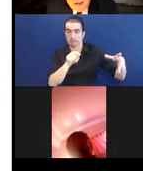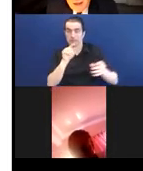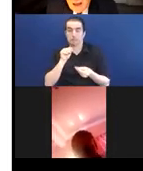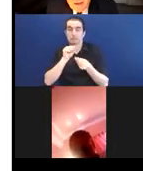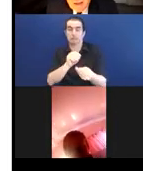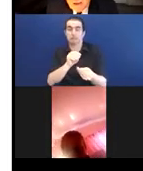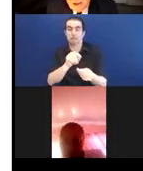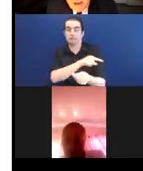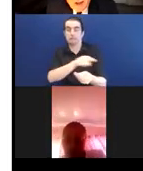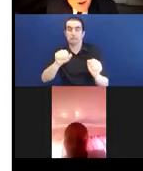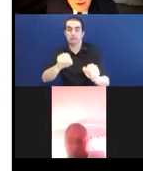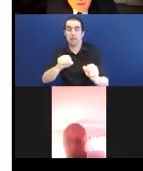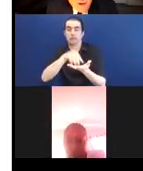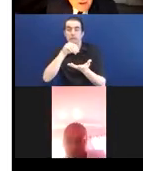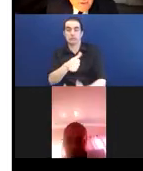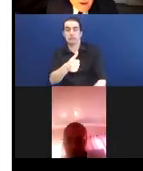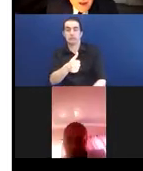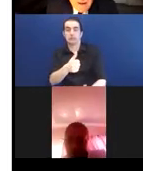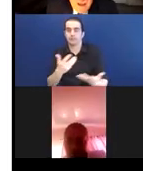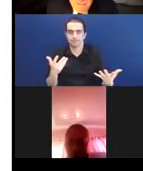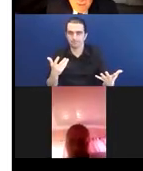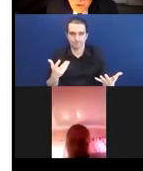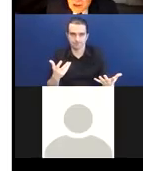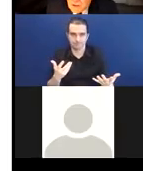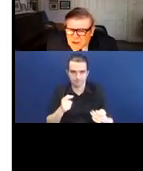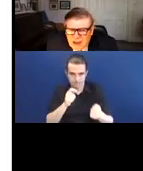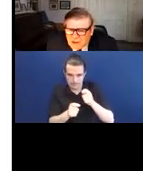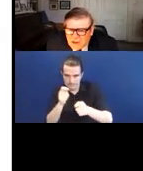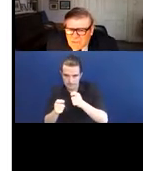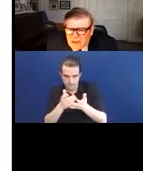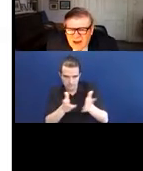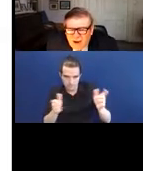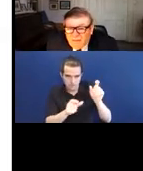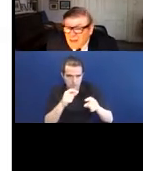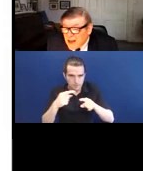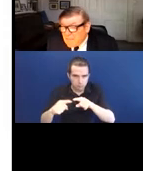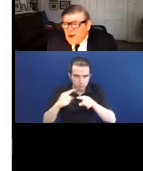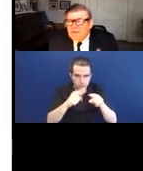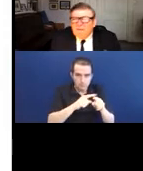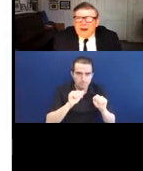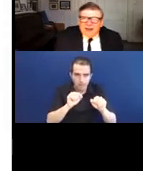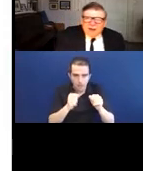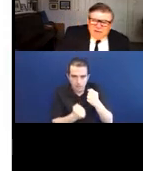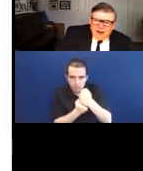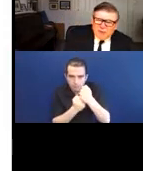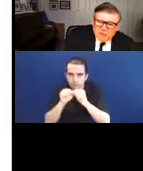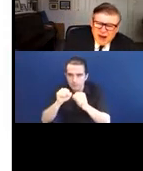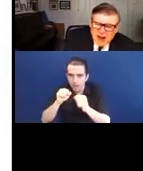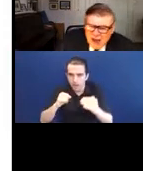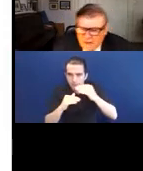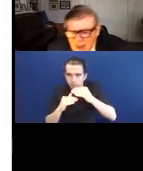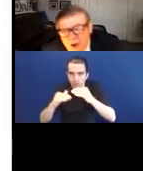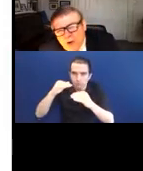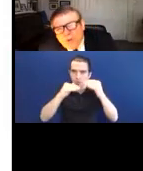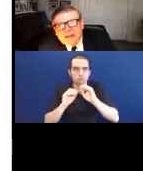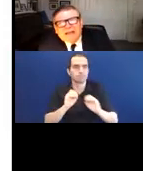inequalities of income and social insecurity were multiplied. Poorer children, disabled children missed out on feeding programs. Many children around the world rely